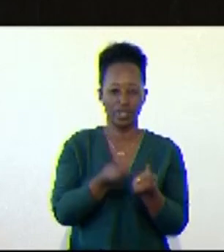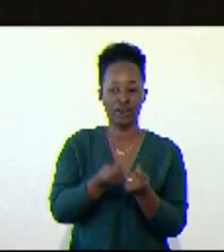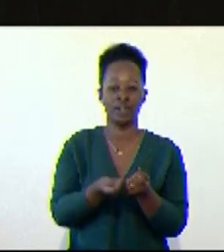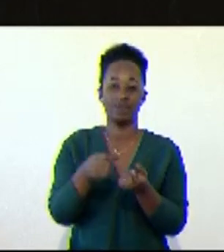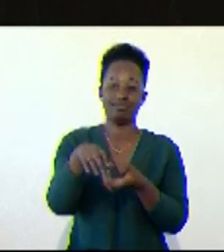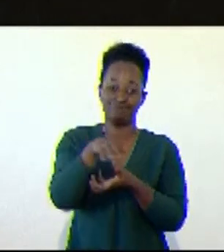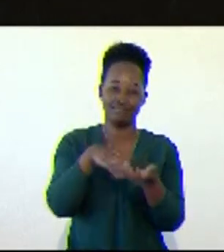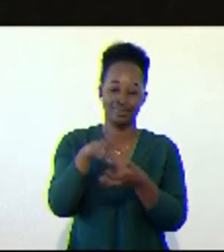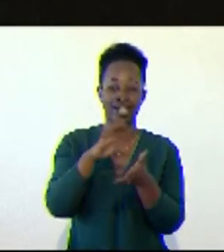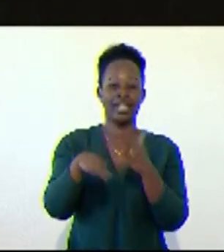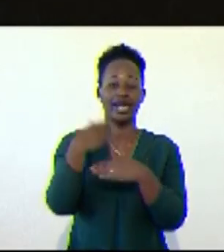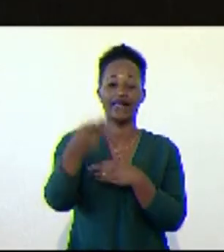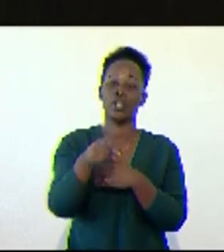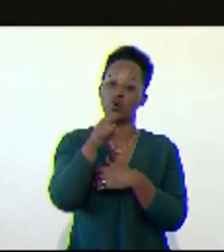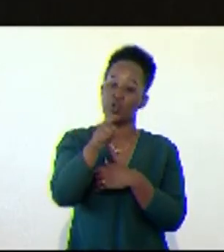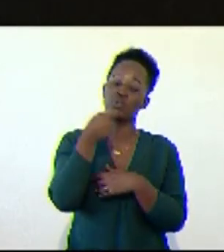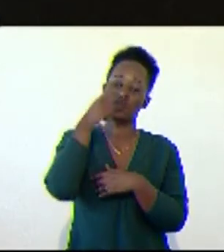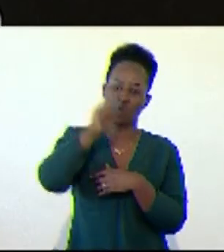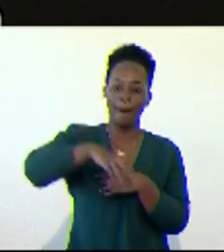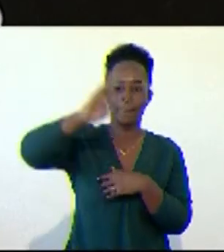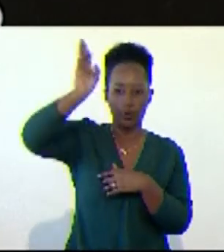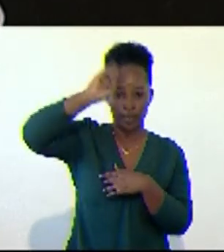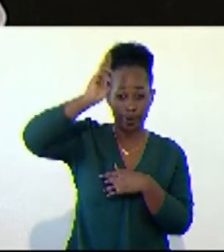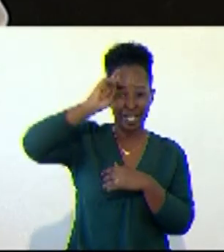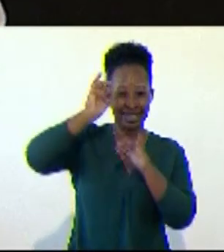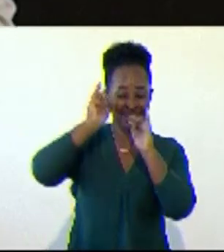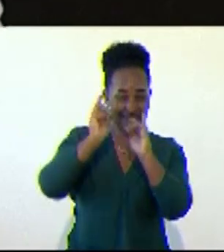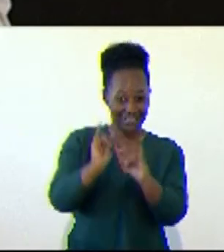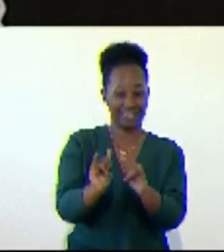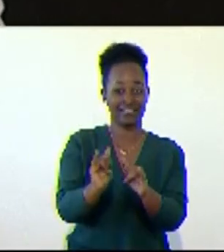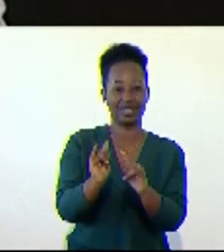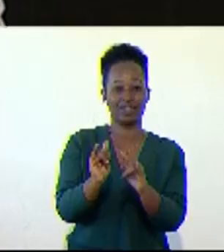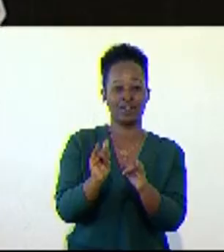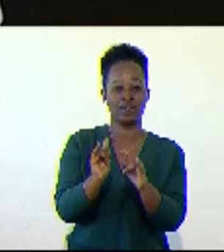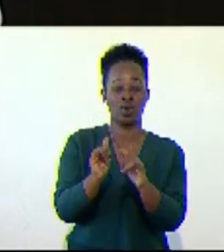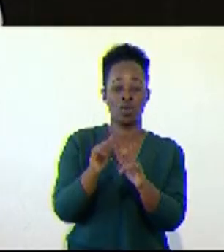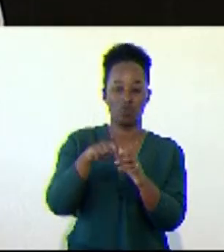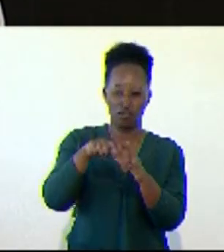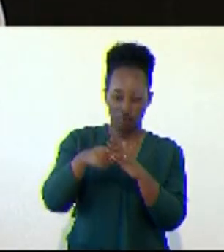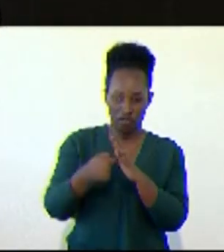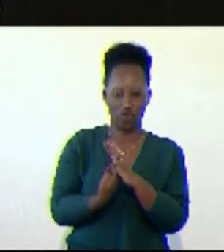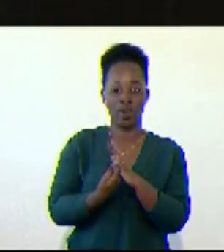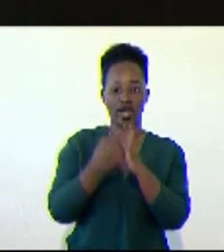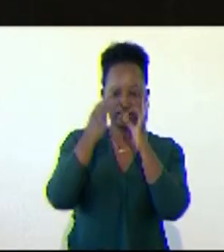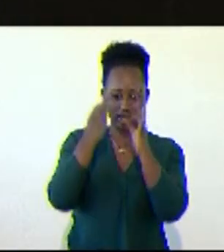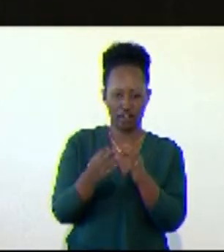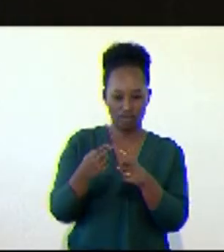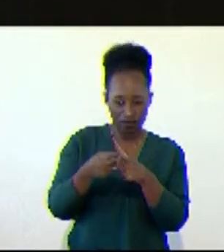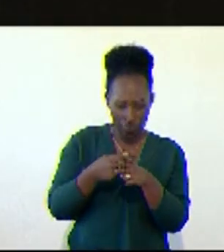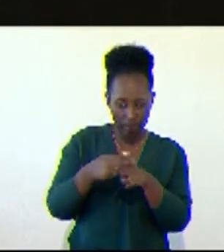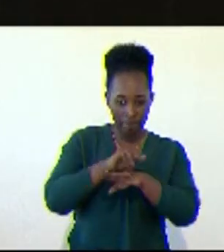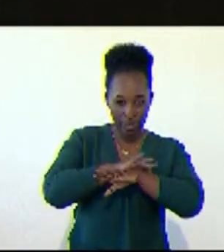but then you have to remember to distill off the product as soon as it is being formed to